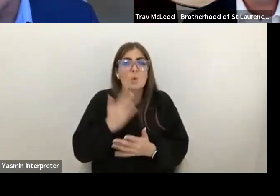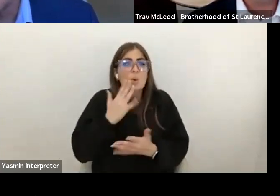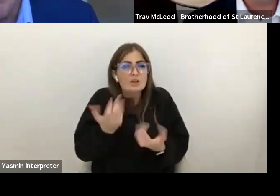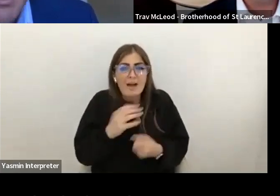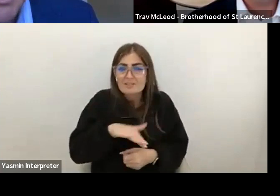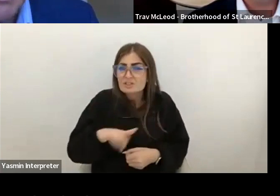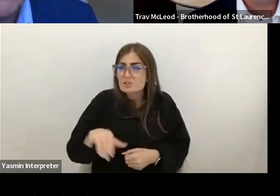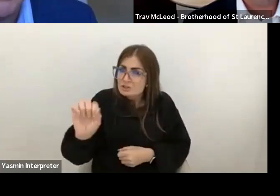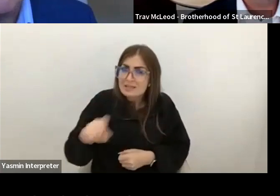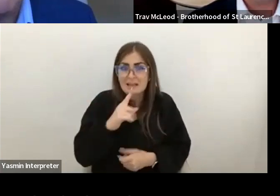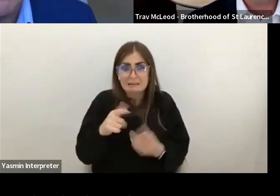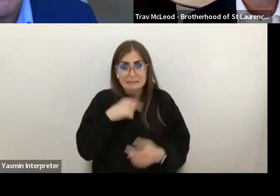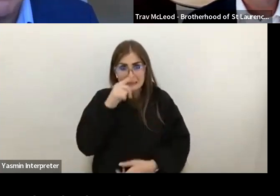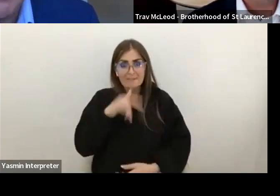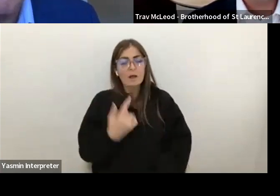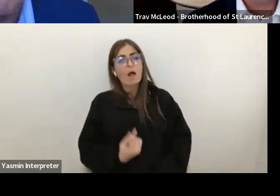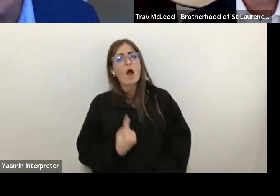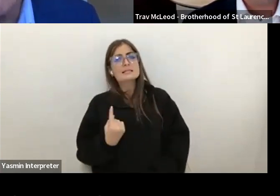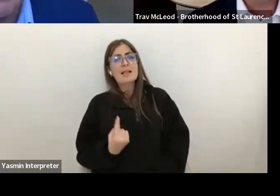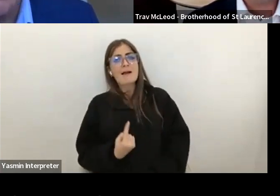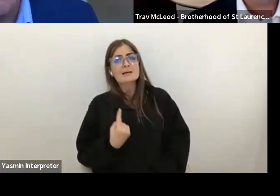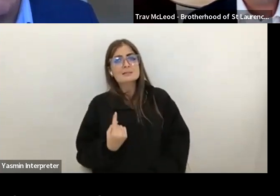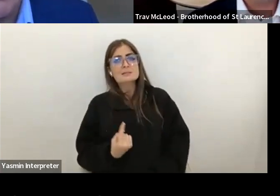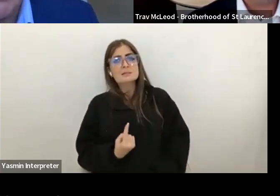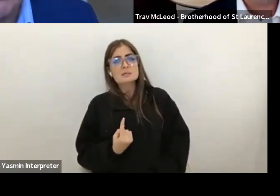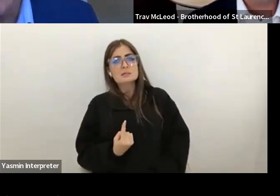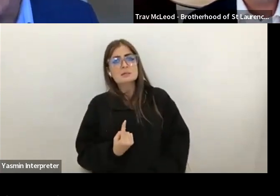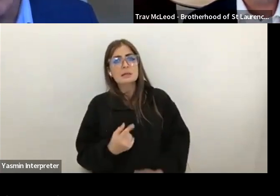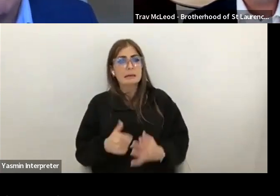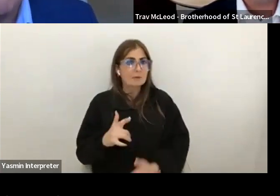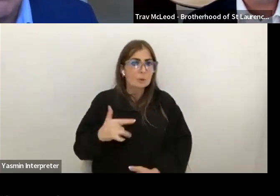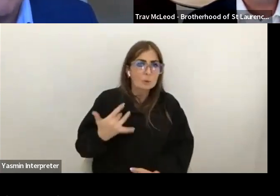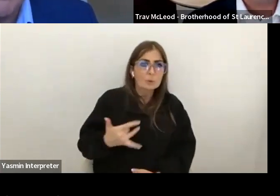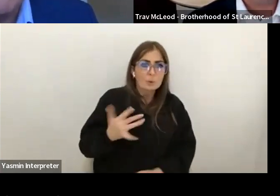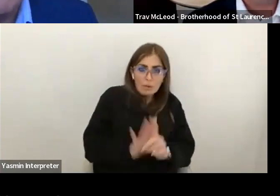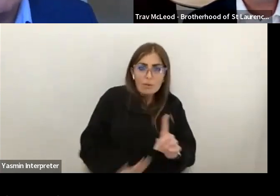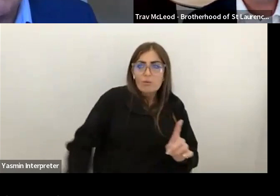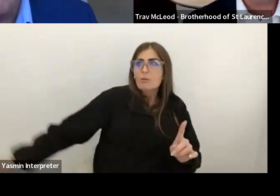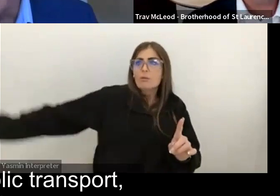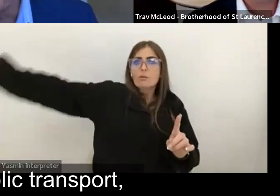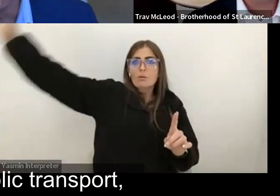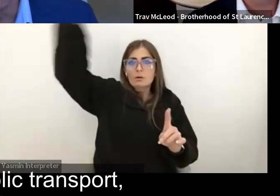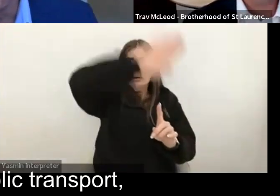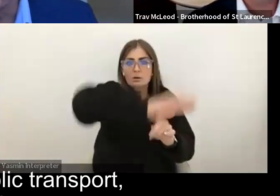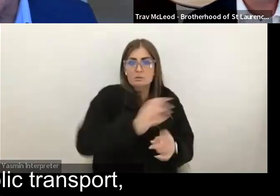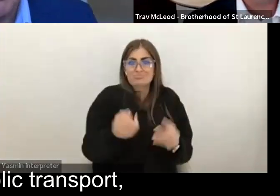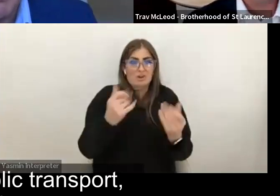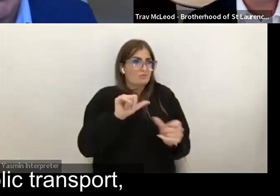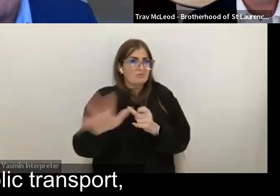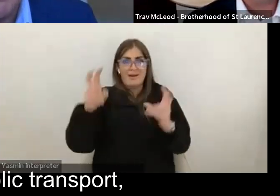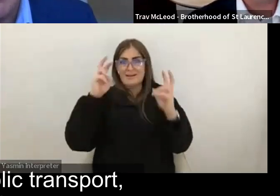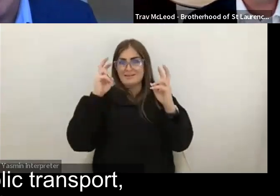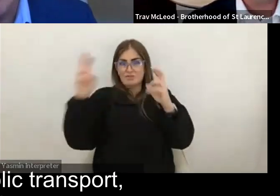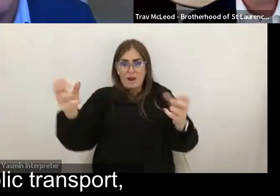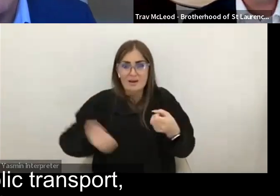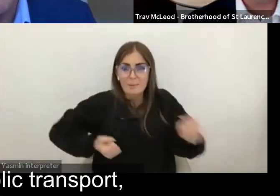and it can be a very isolating time. If you're living, on the edge of the urban area, no great public transport, you might